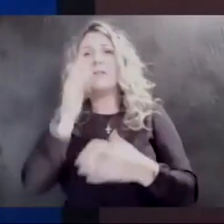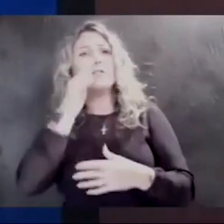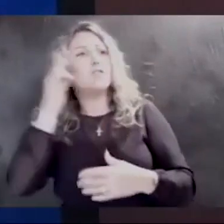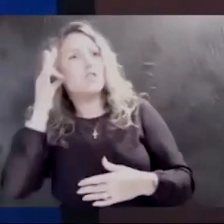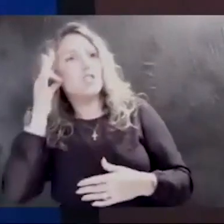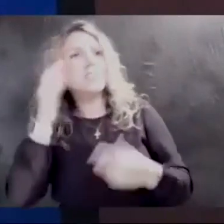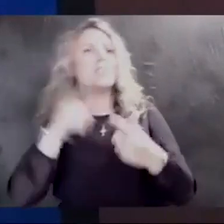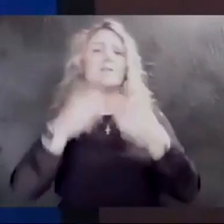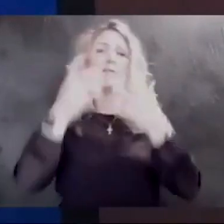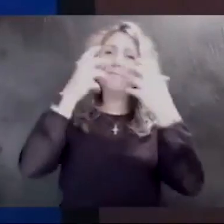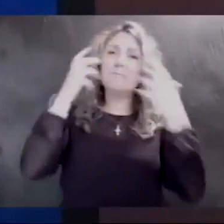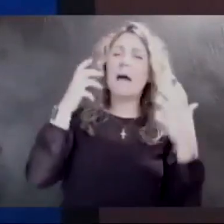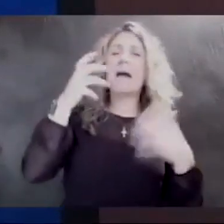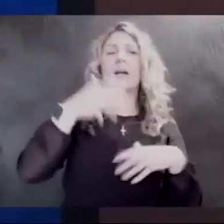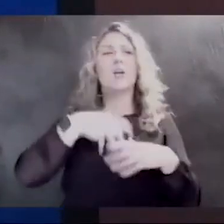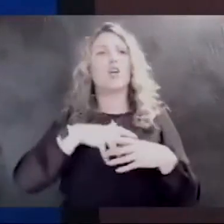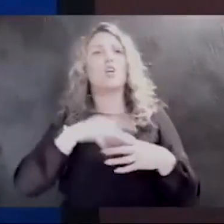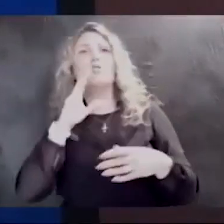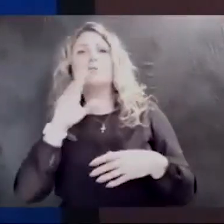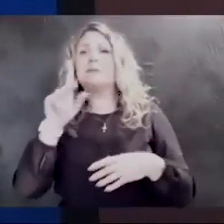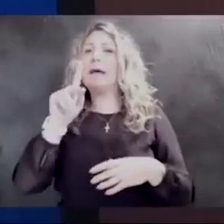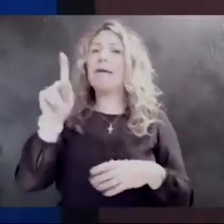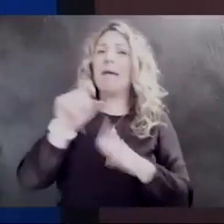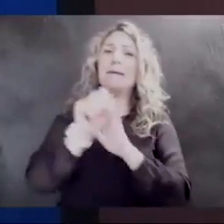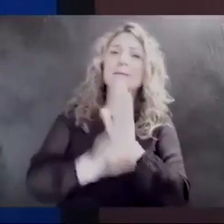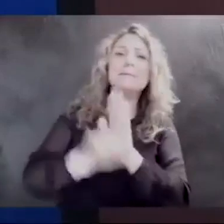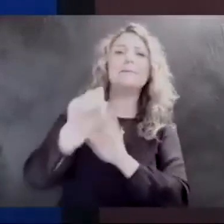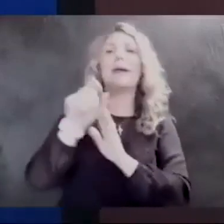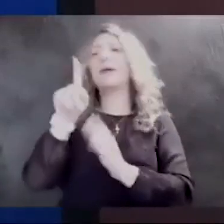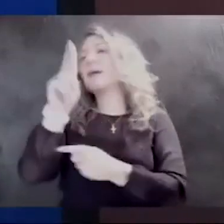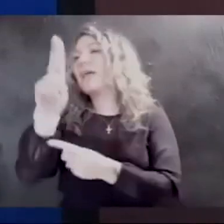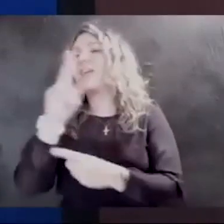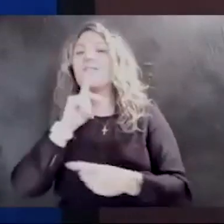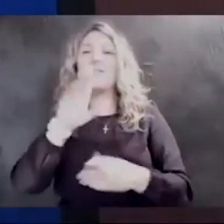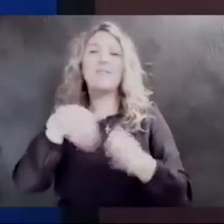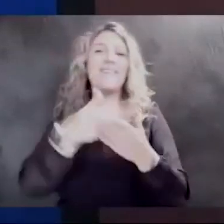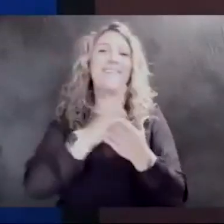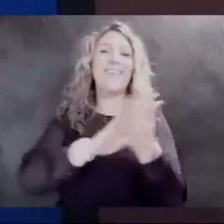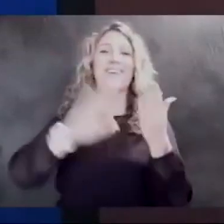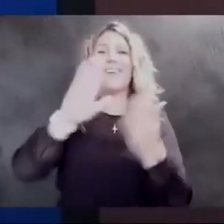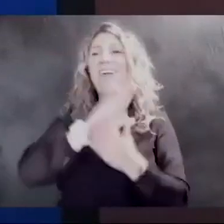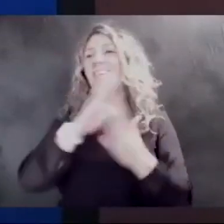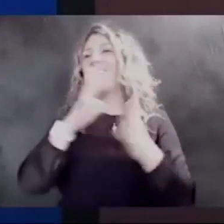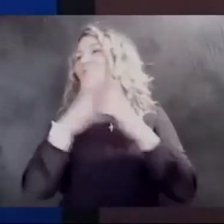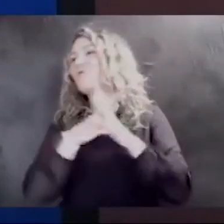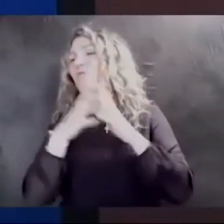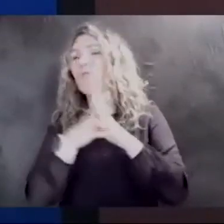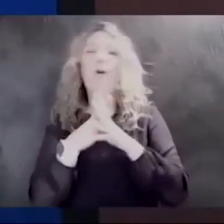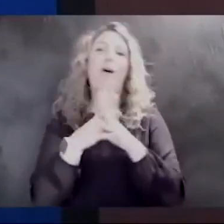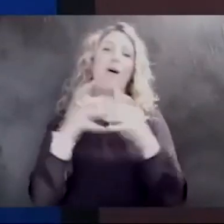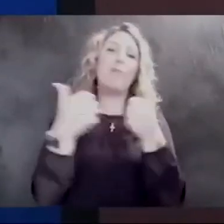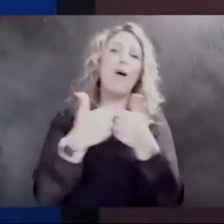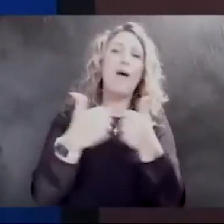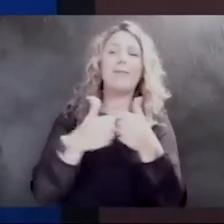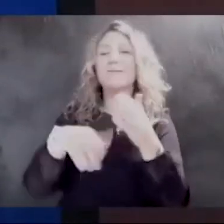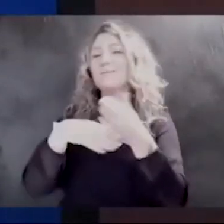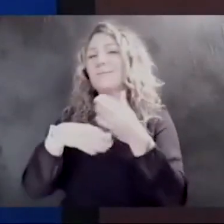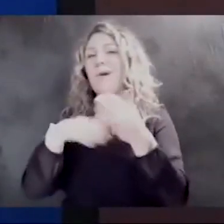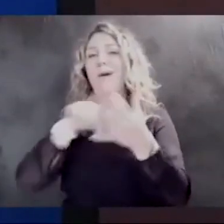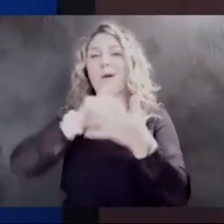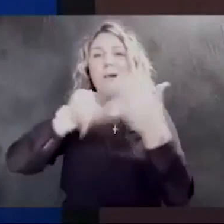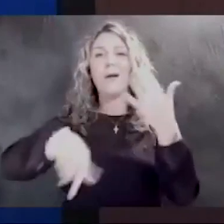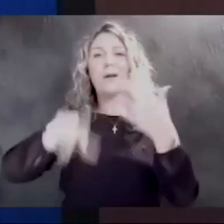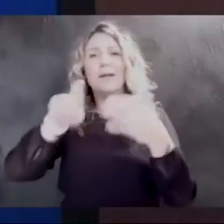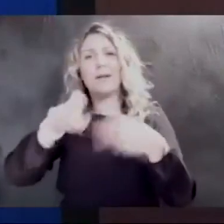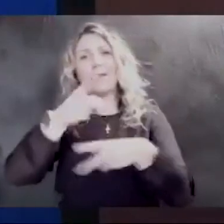Mizzou, K-State, everybody else, keep our high schools, keep us all safe. And there's no question that vaccines the way to do that. And there's no